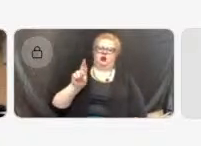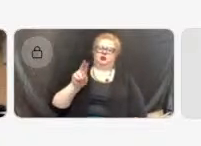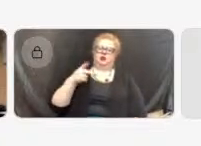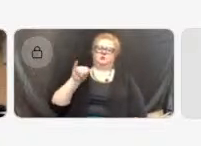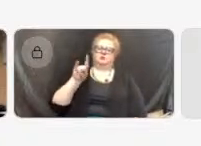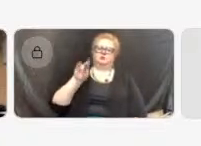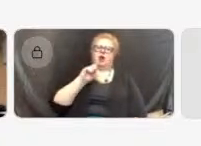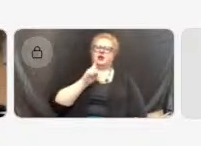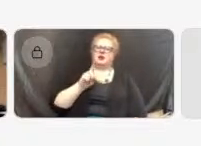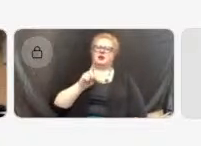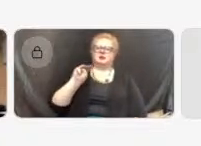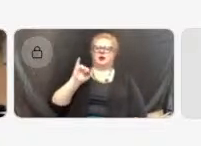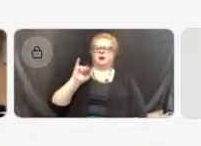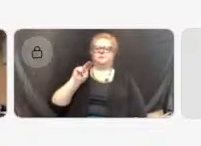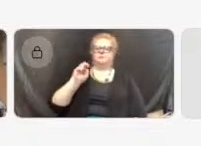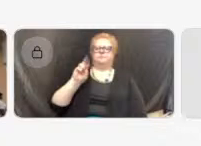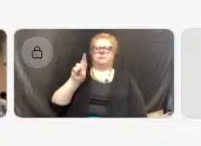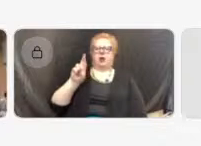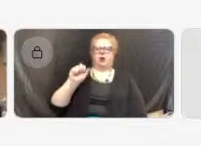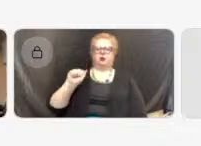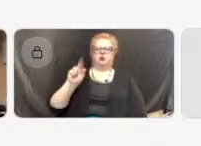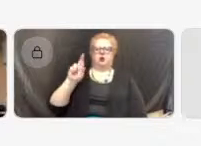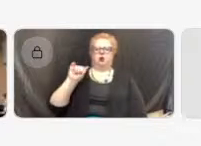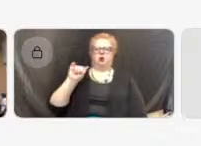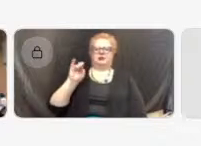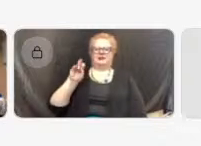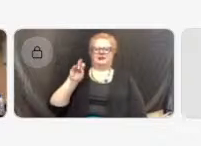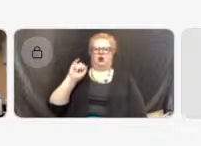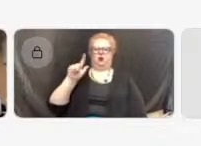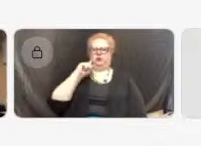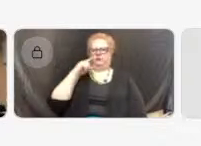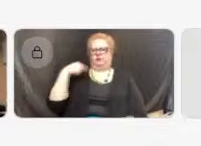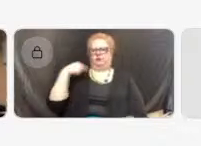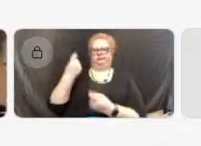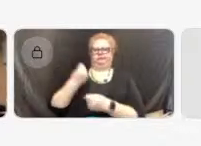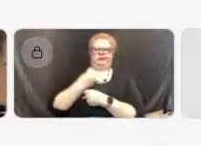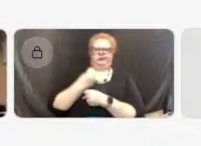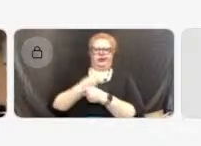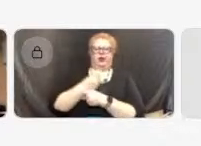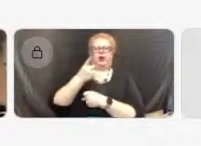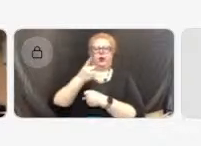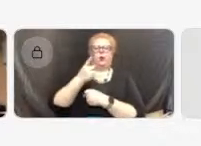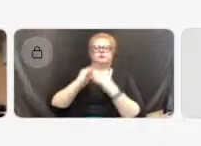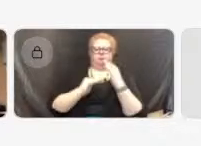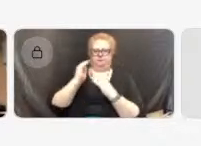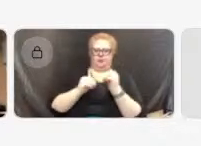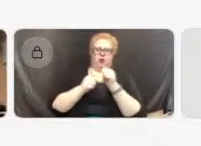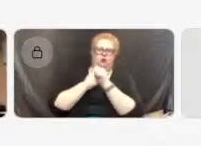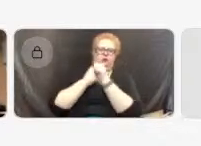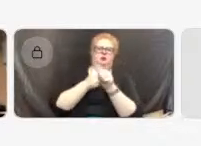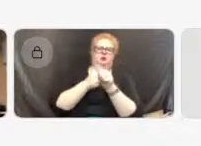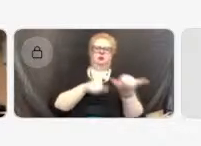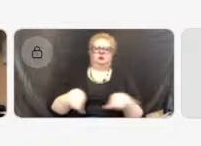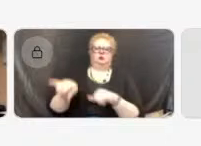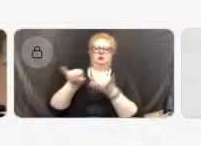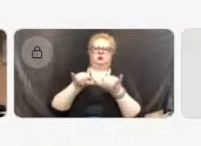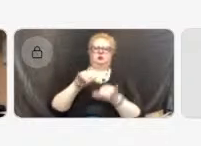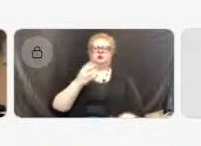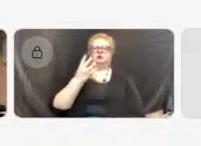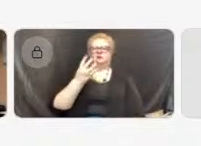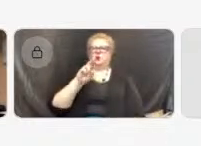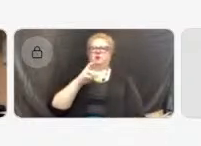decades. It's a minor arterial, if it's built to standards, is a 4 to 5 lane